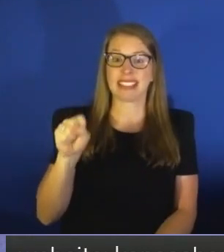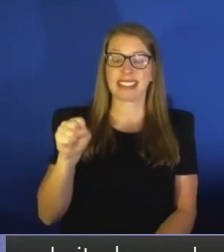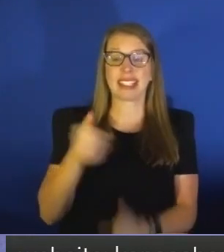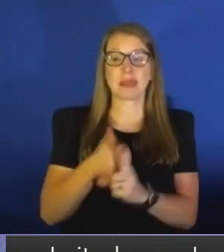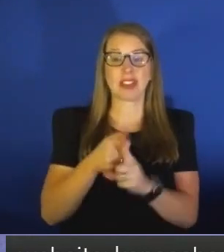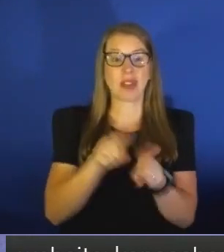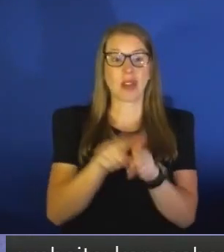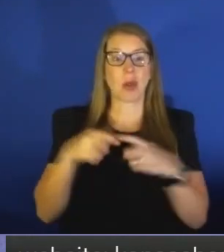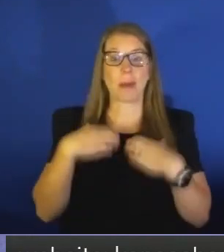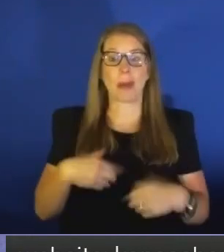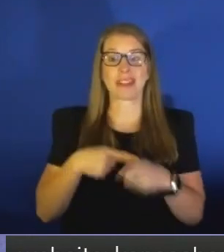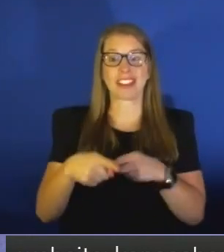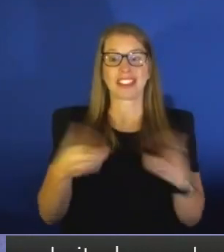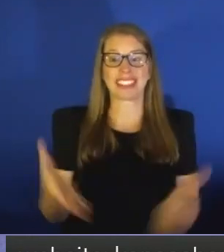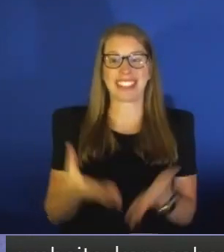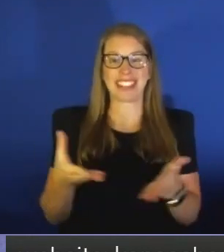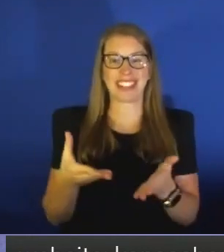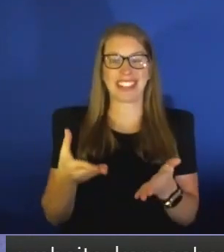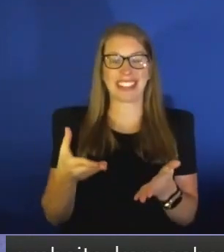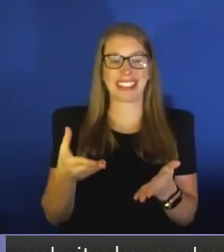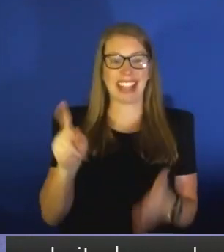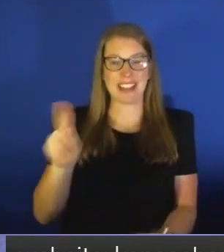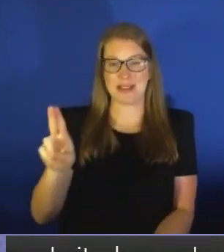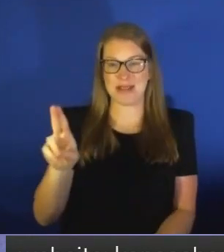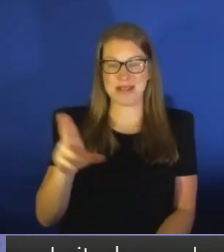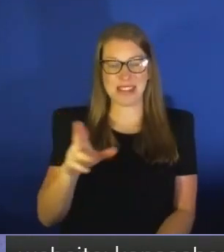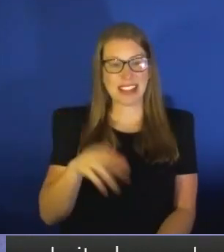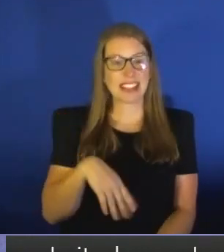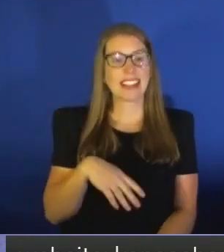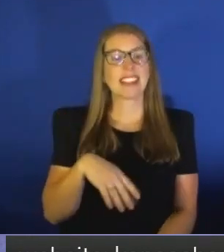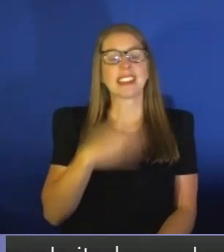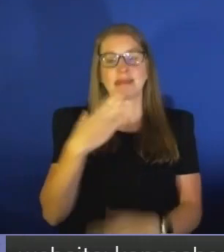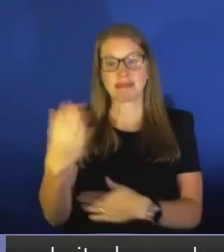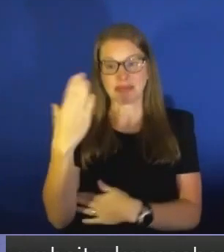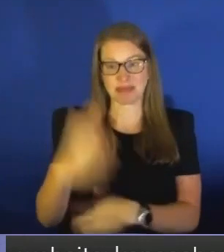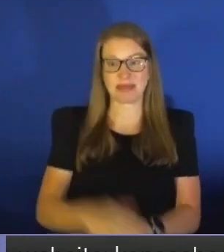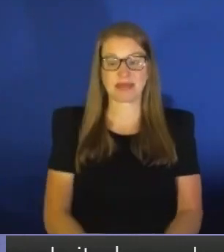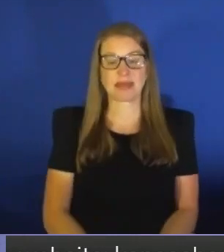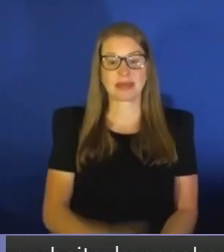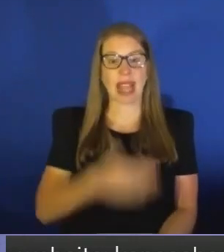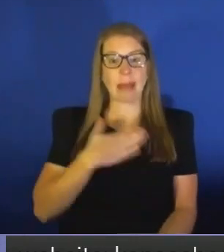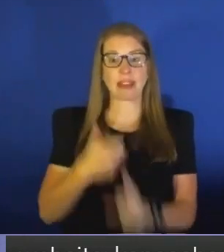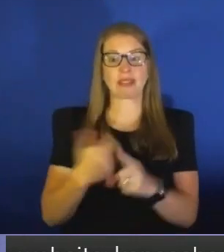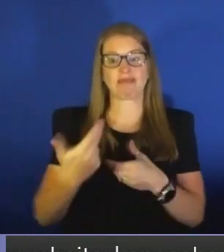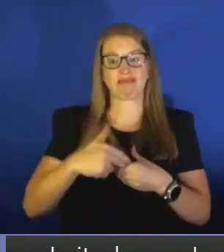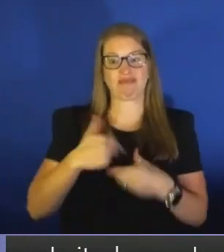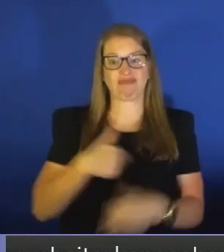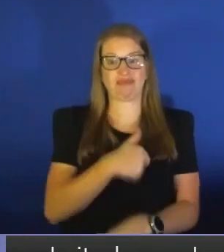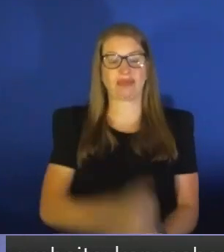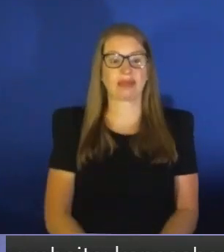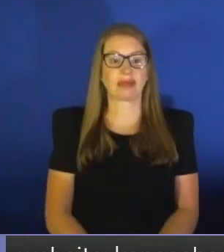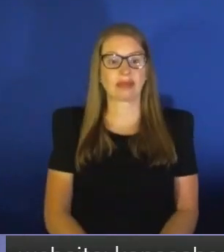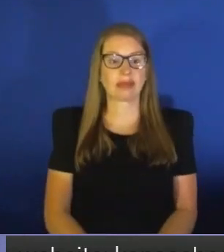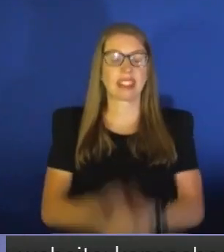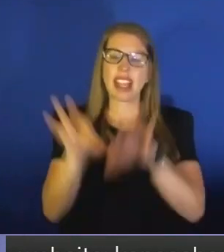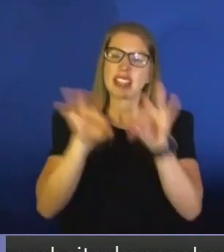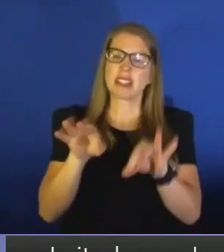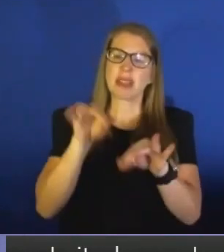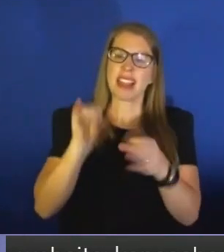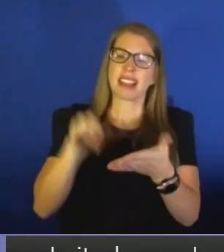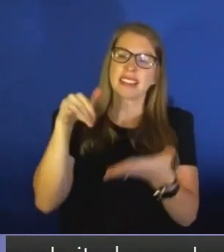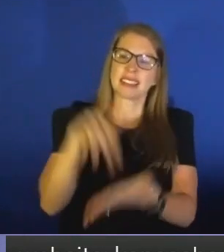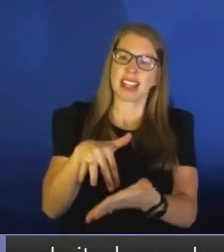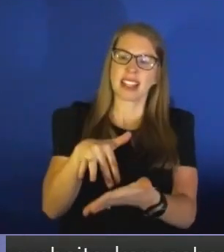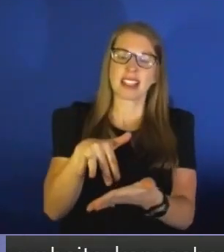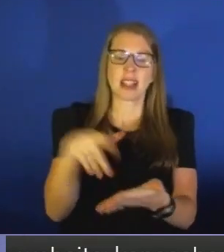morning. Good morning. On this Monday, good to have you with us. Thank you. Okay, so Dr. Stevens, kind of explain that study and talk about that protein